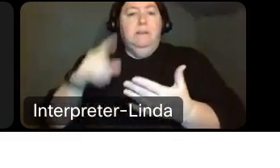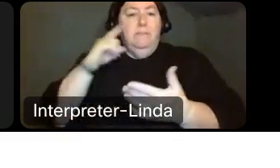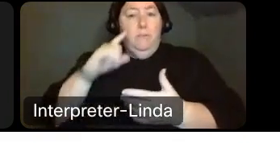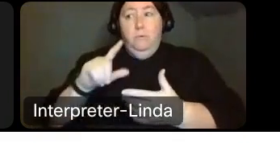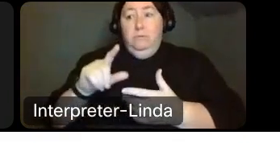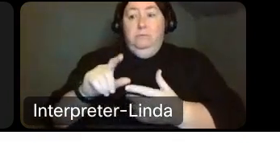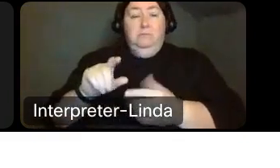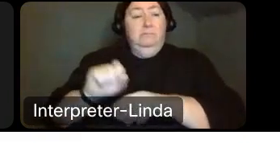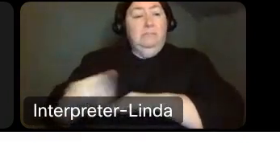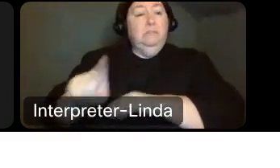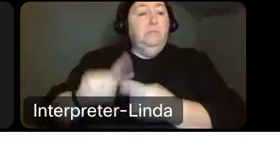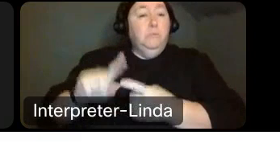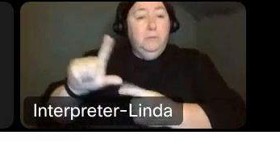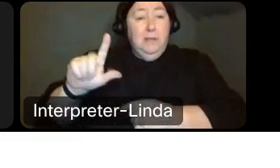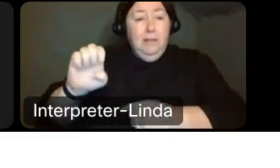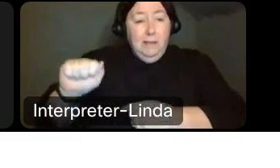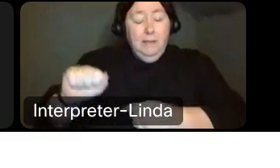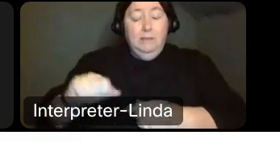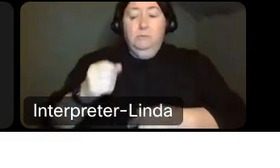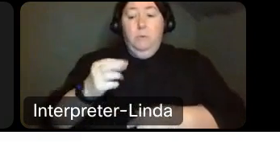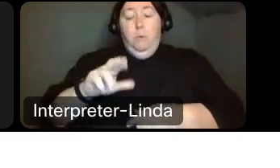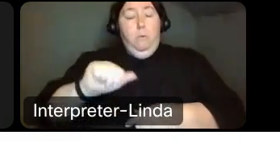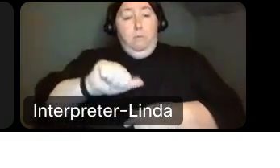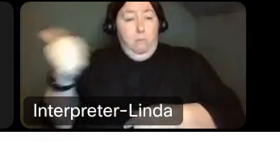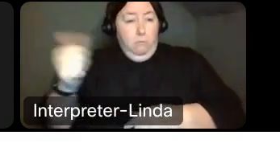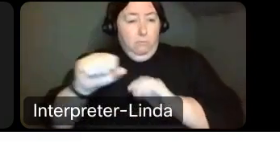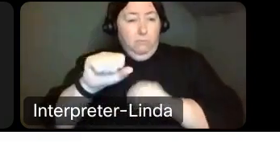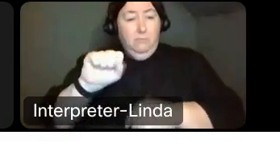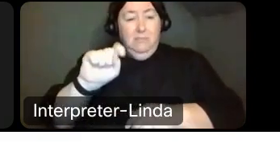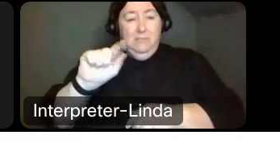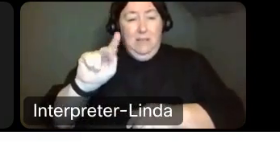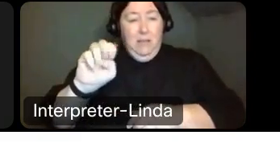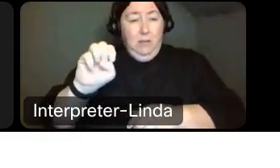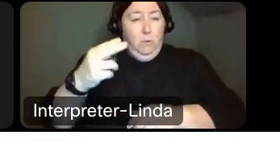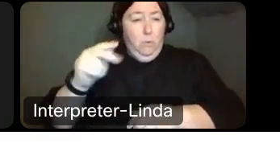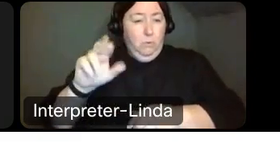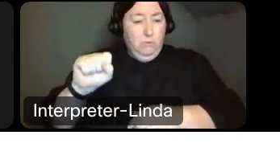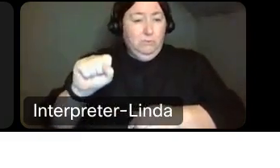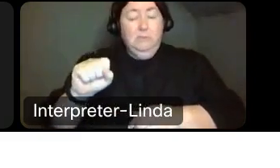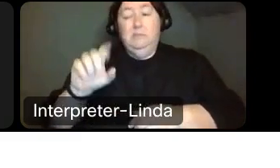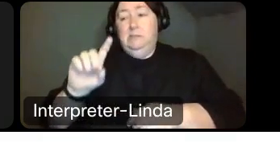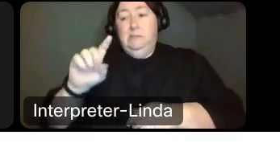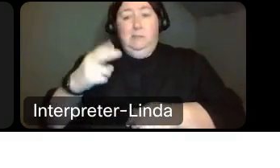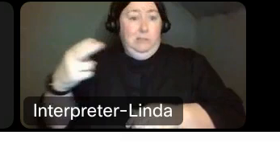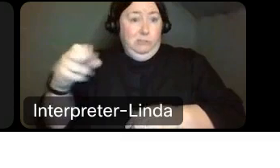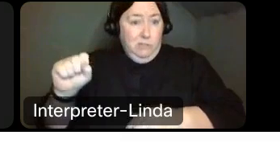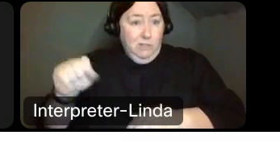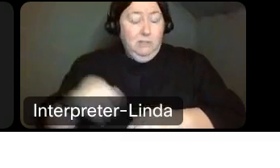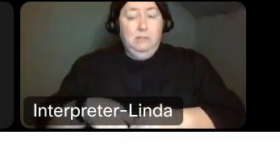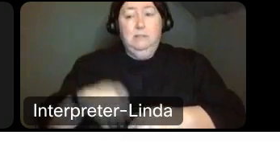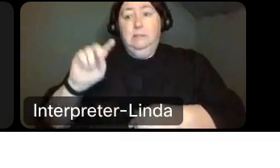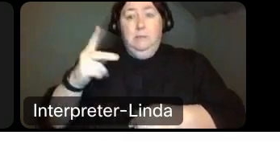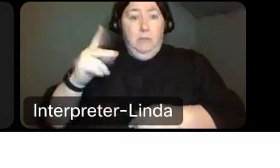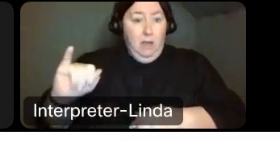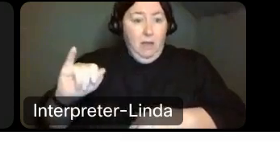LEAs, as well as to different stakeholders across the state within DPI and DHHS, or